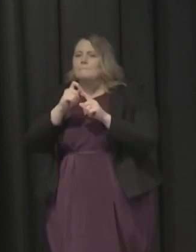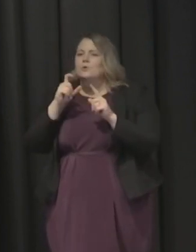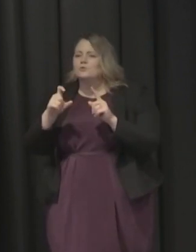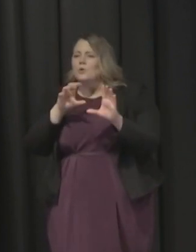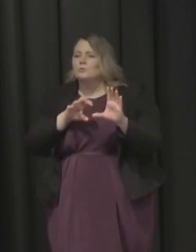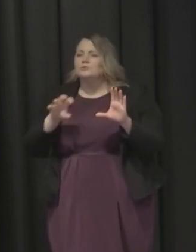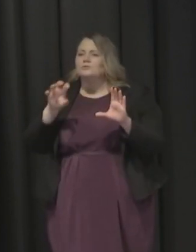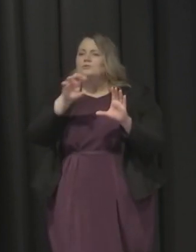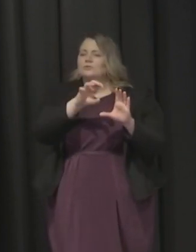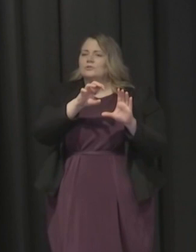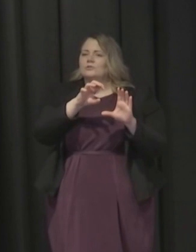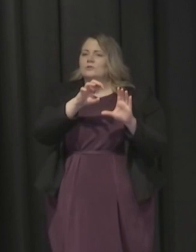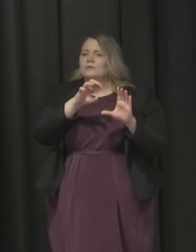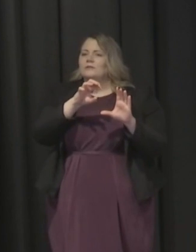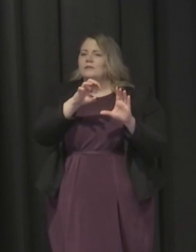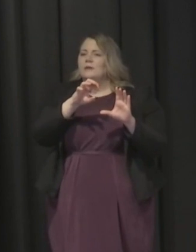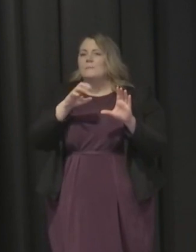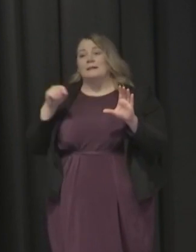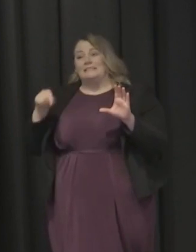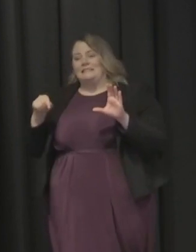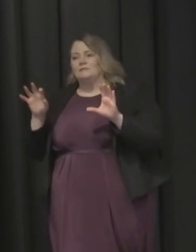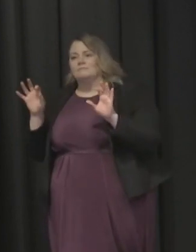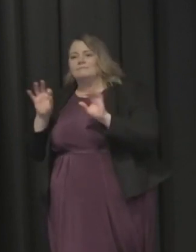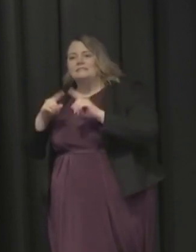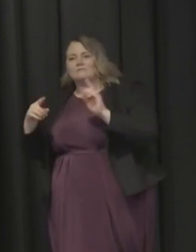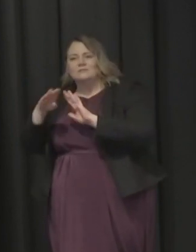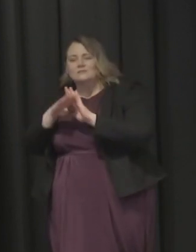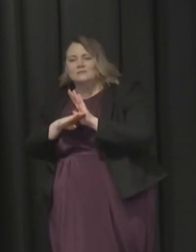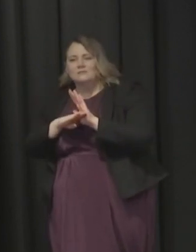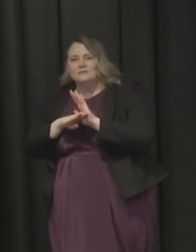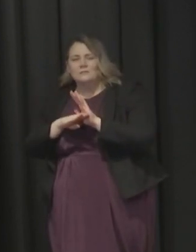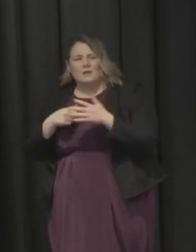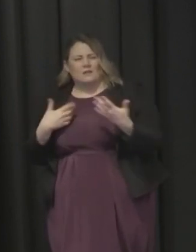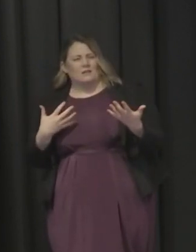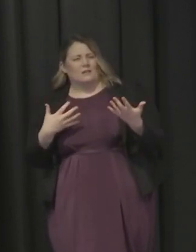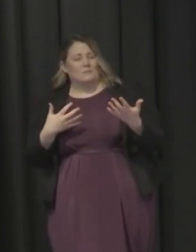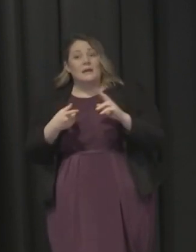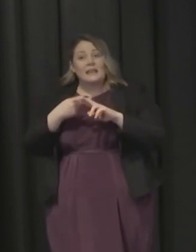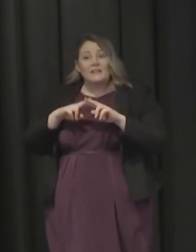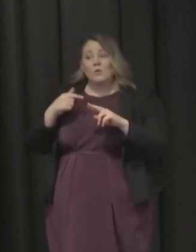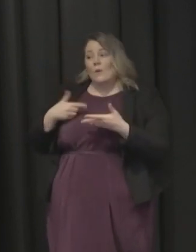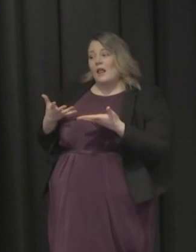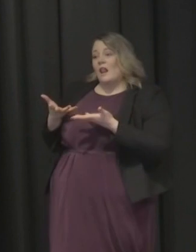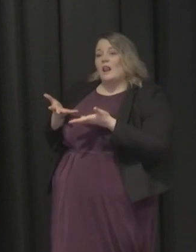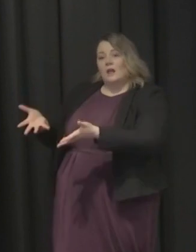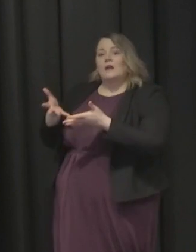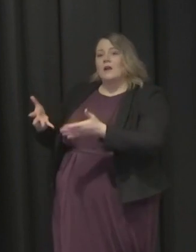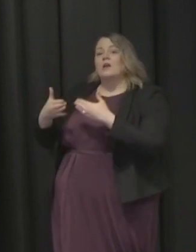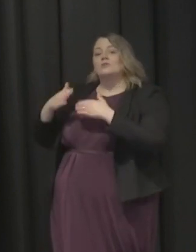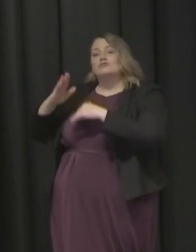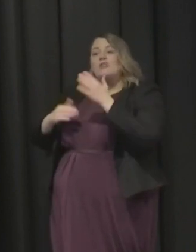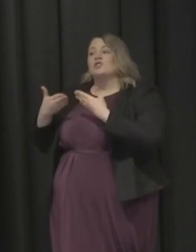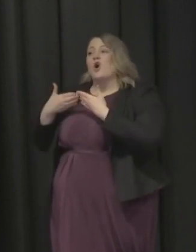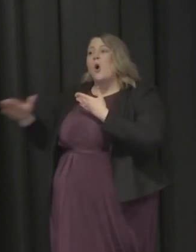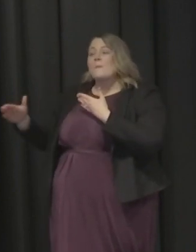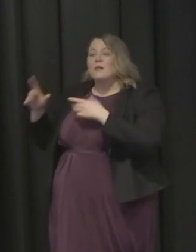with. So I want to give you some context to this. It's blatant favourable treatment for New South Wales not being returned to